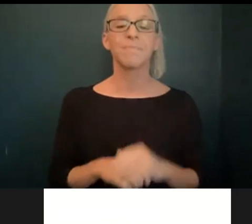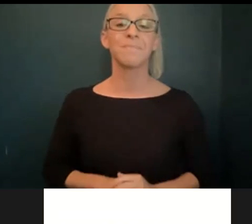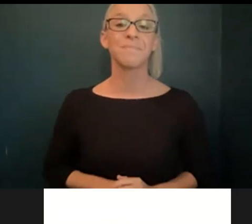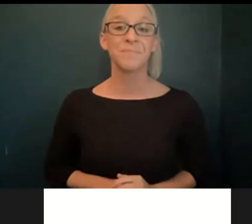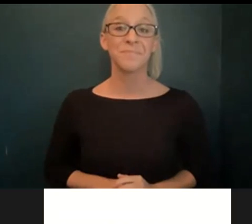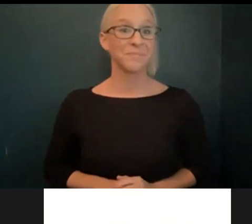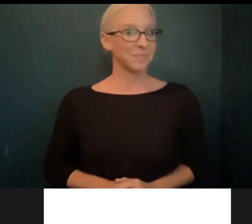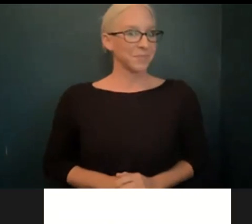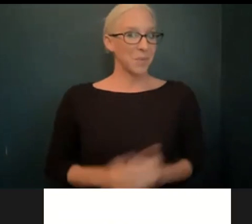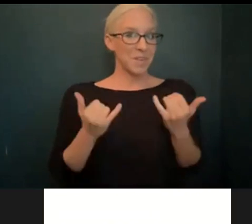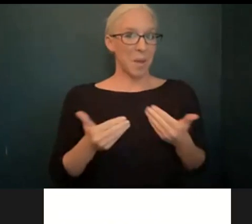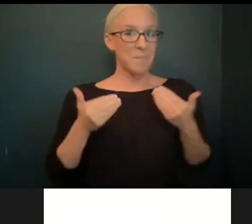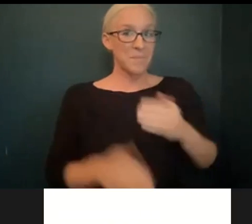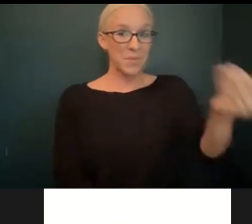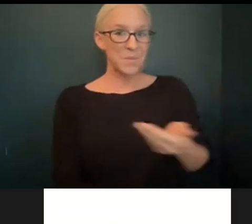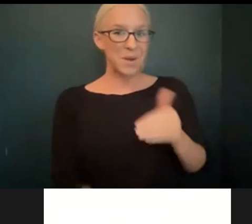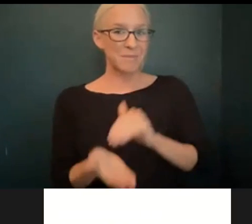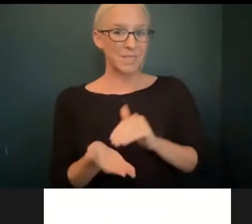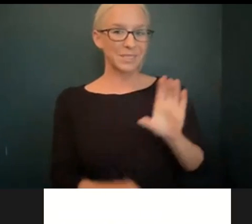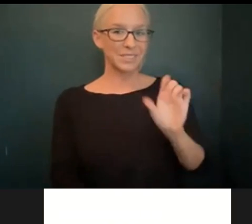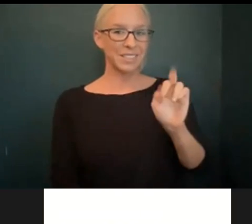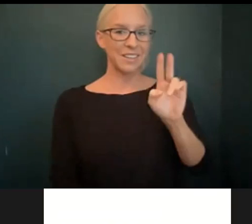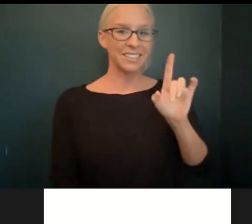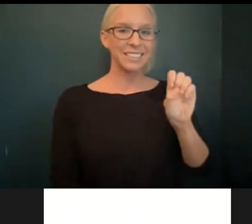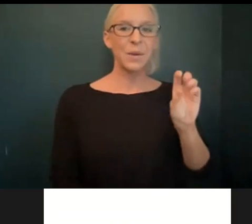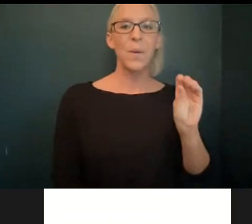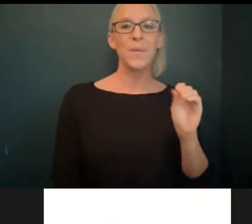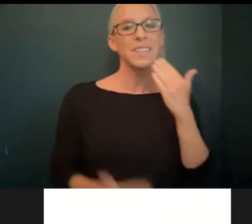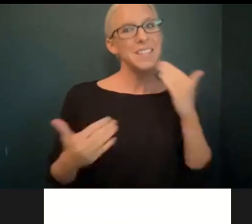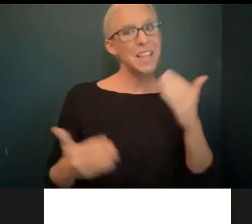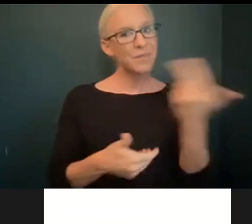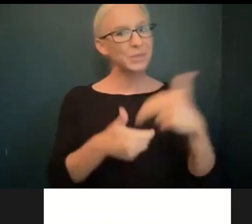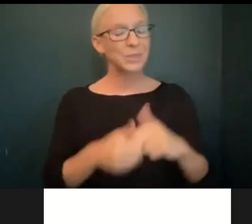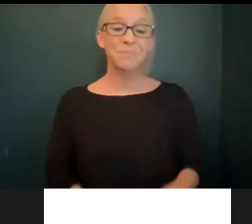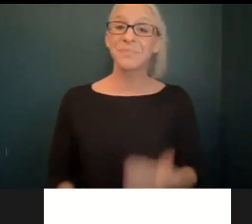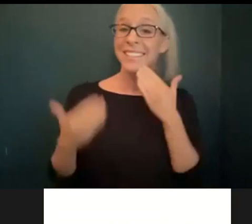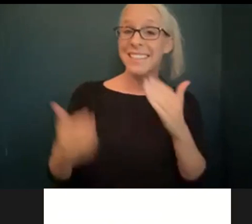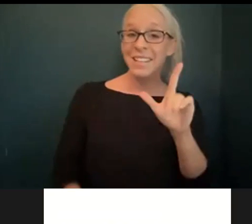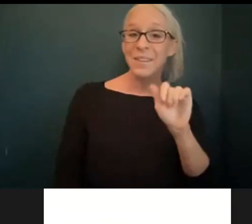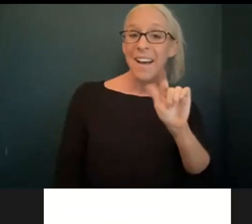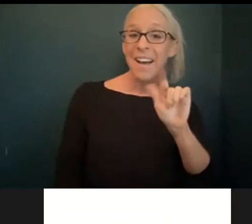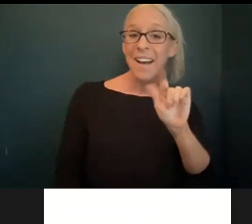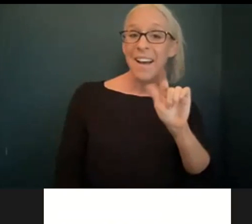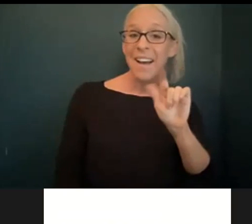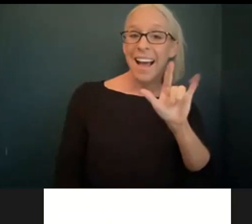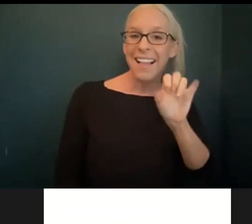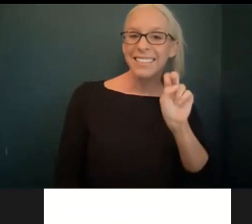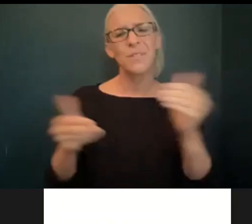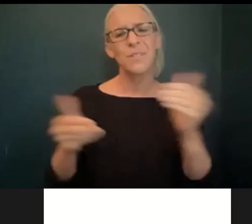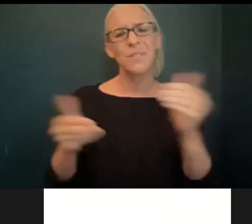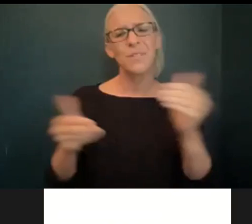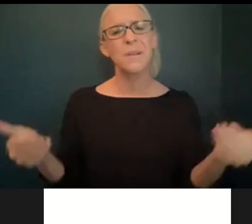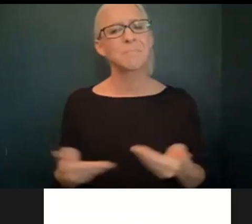to welcome Dr. Carrasquillo. Thank you for joining us again. Thank you, Allison, and thank you for inviting me